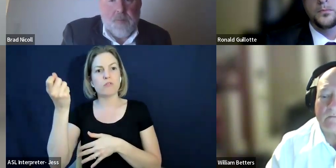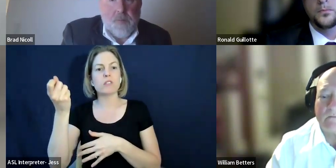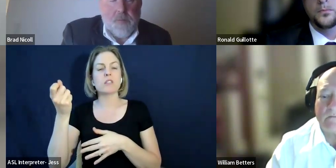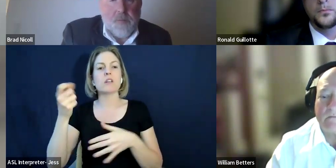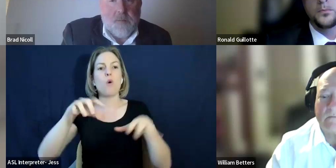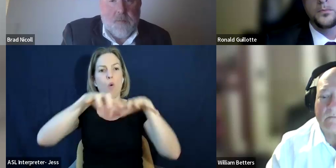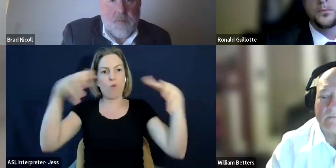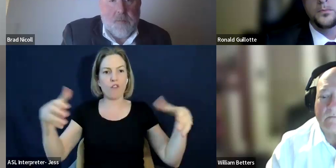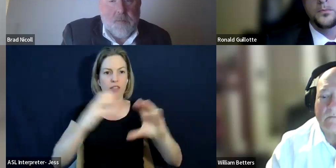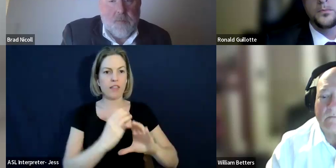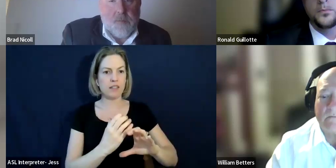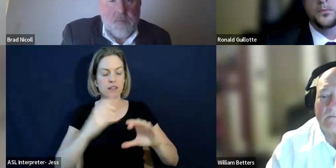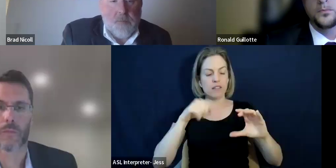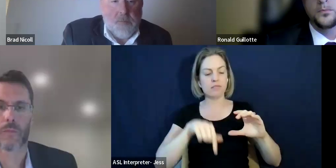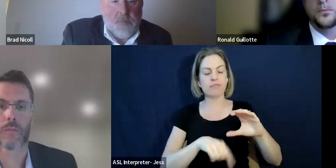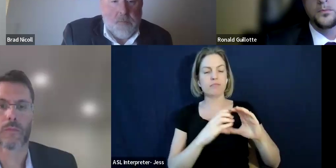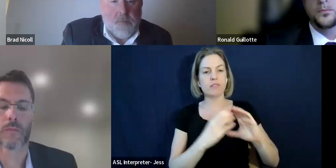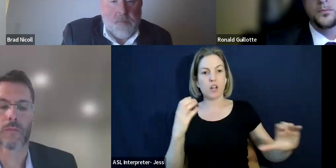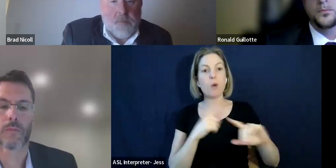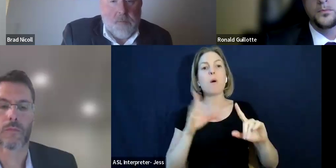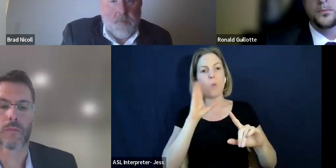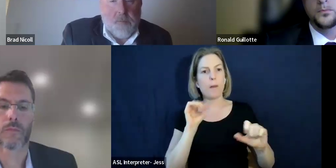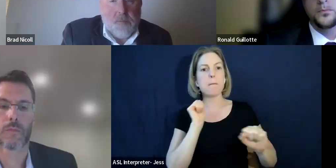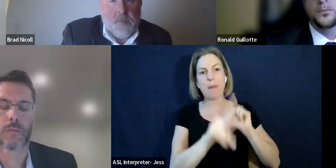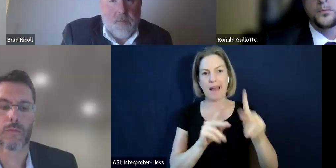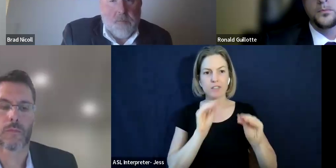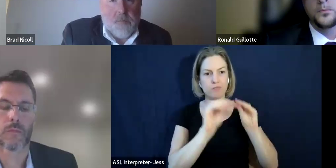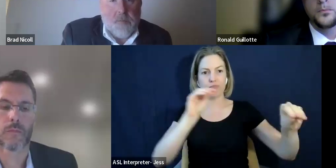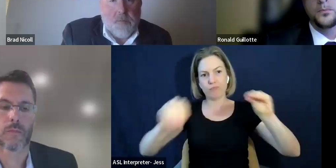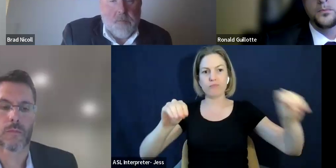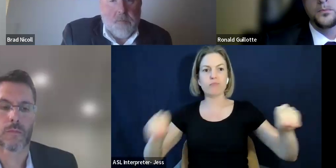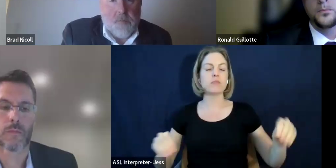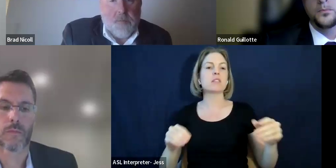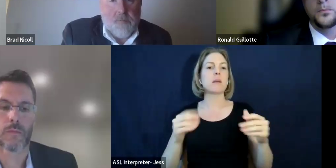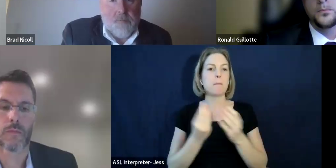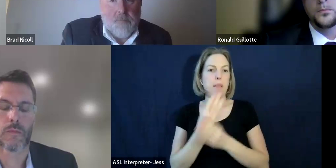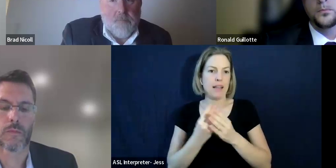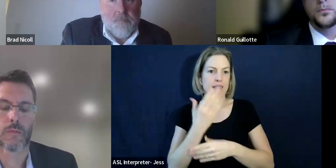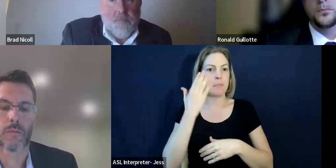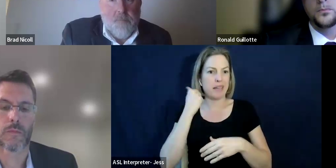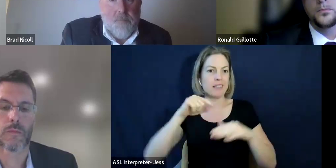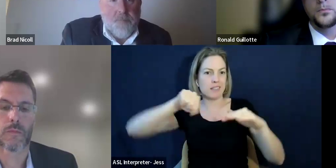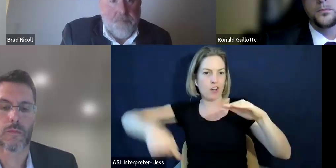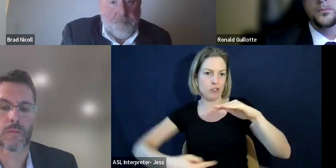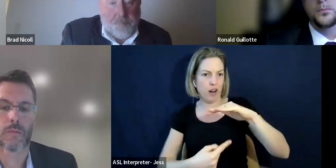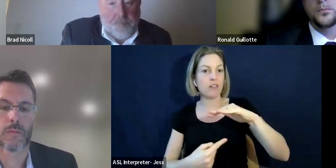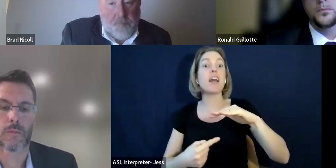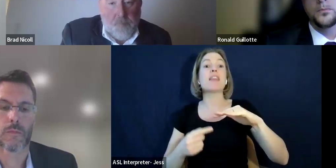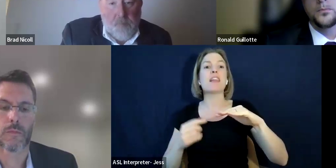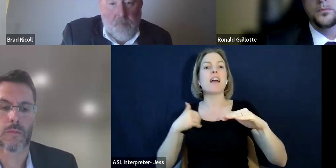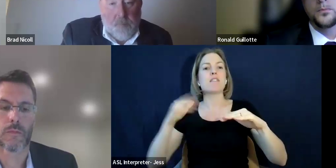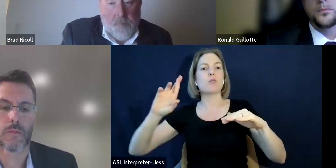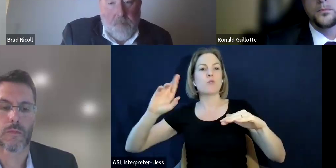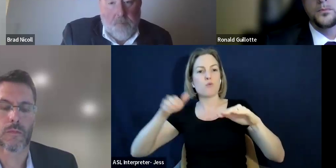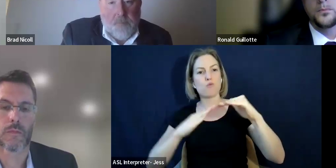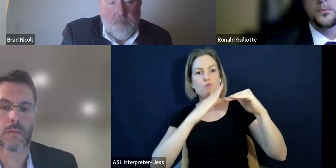do put back, quite a bit of vegetation, with the tunnel being underground. And then there's a ramp structure that'll be